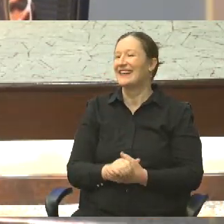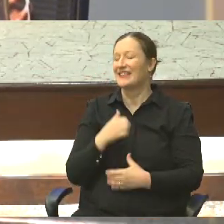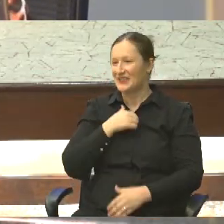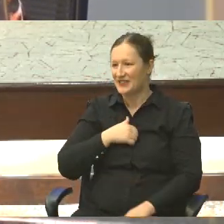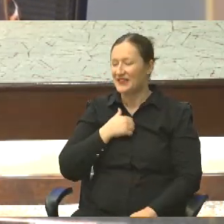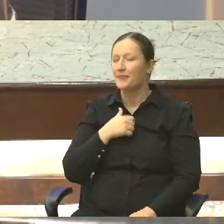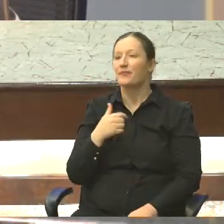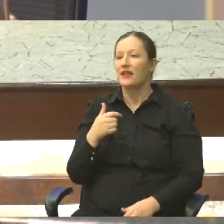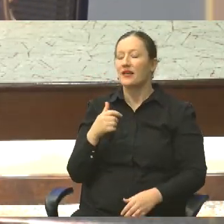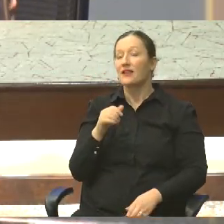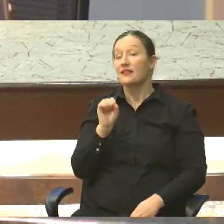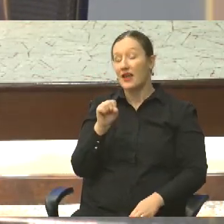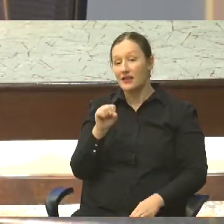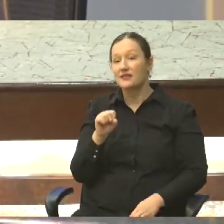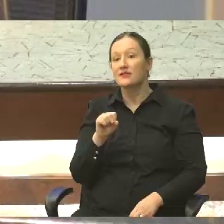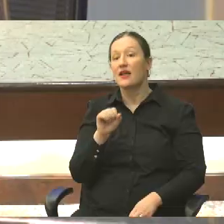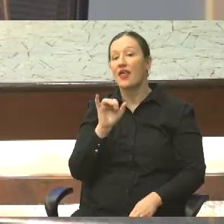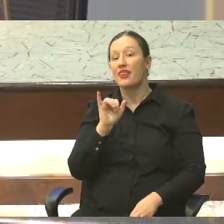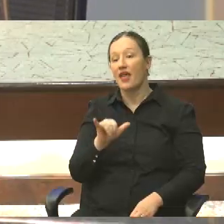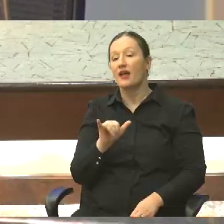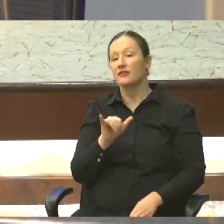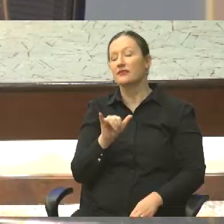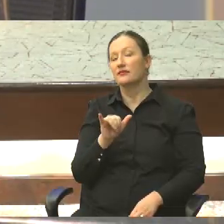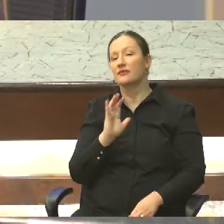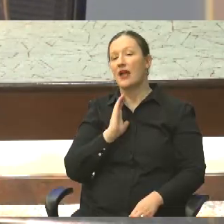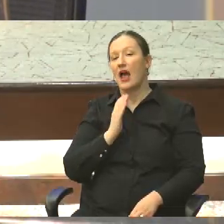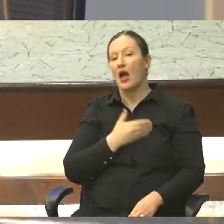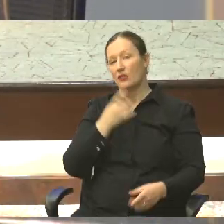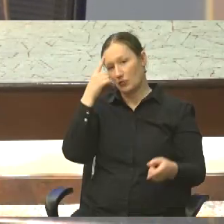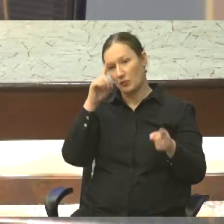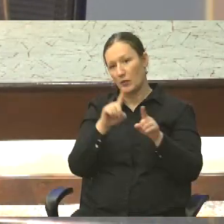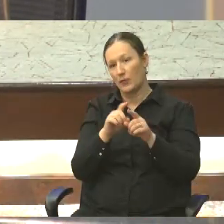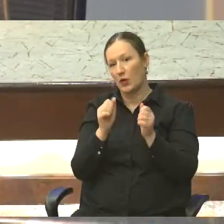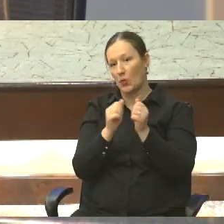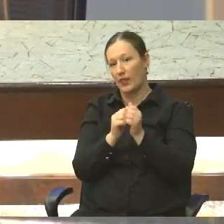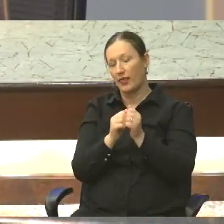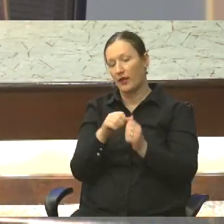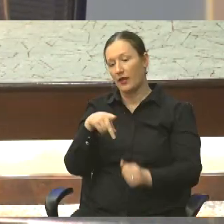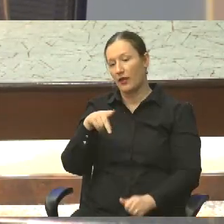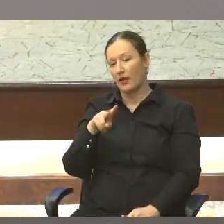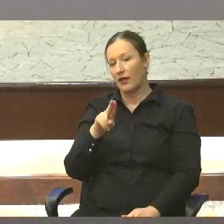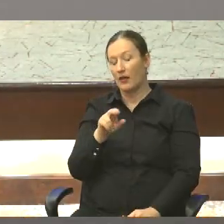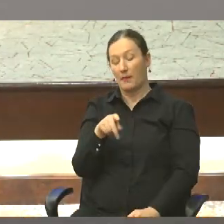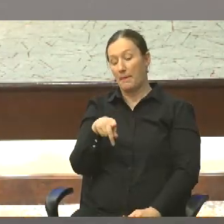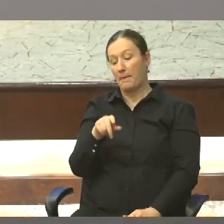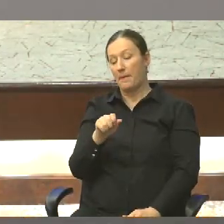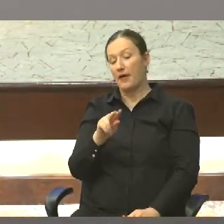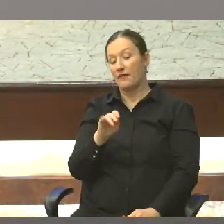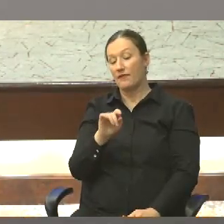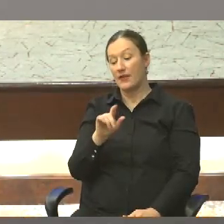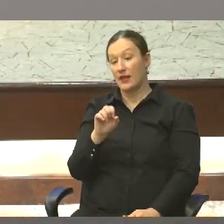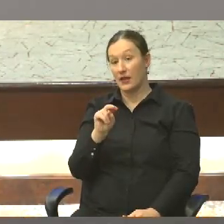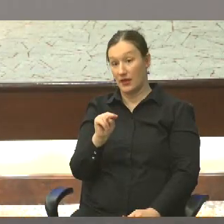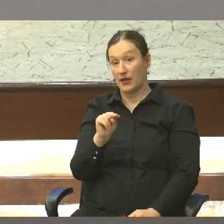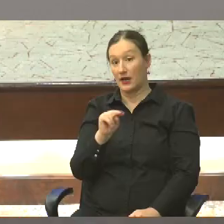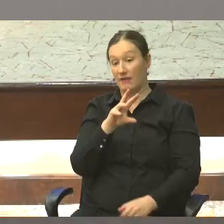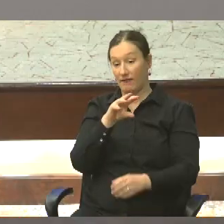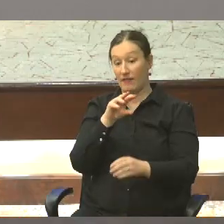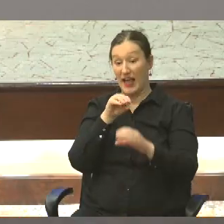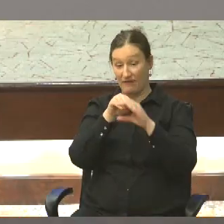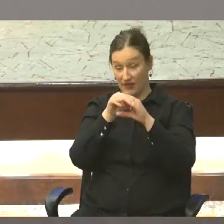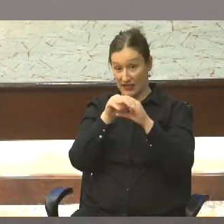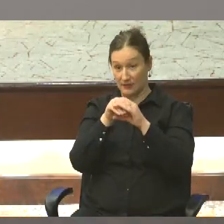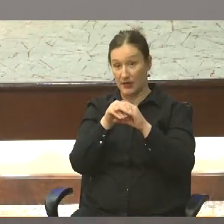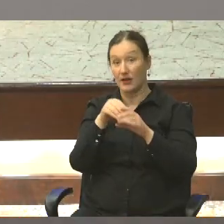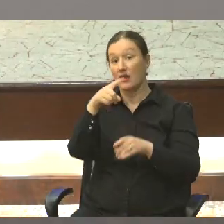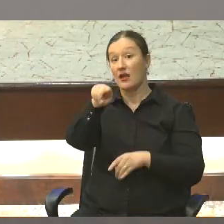part of our deal with the pavilion investment we made, and we made in their project, where they came forward with a